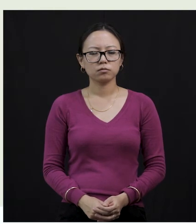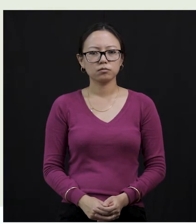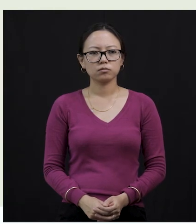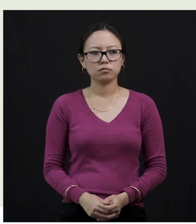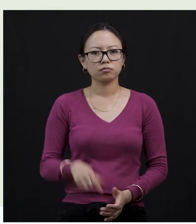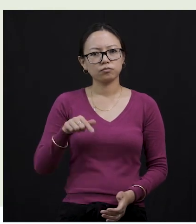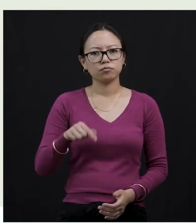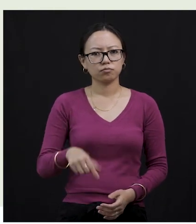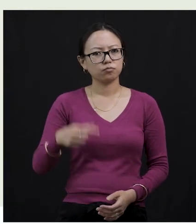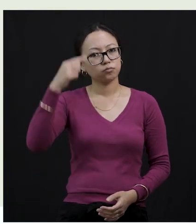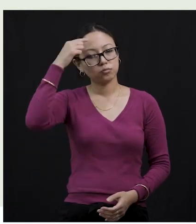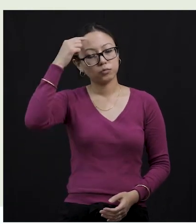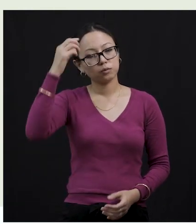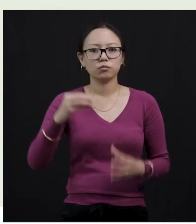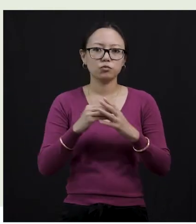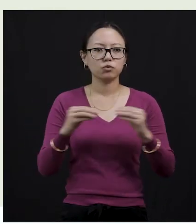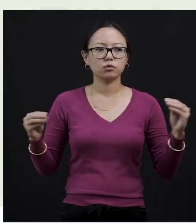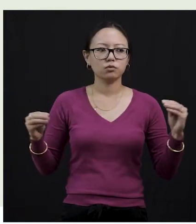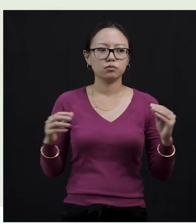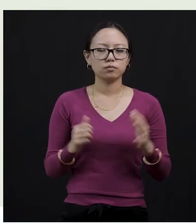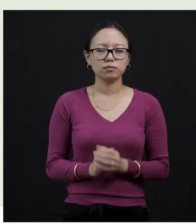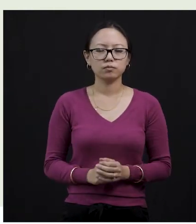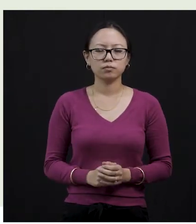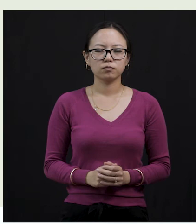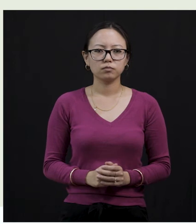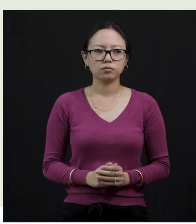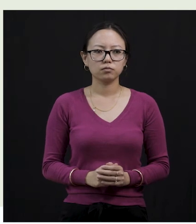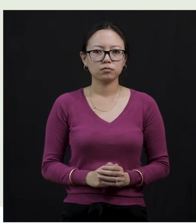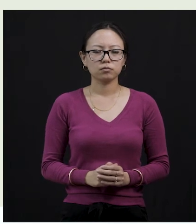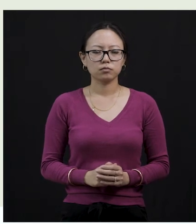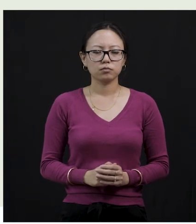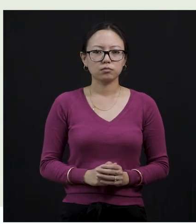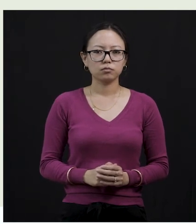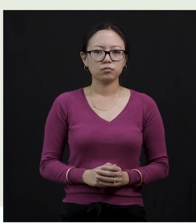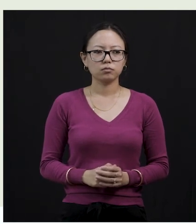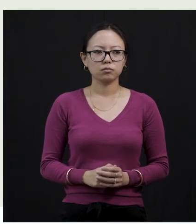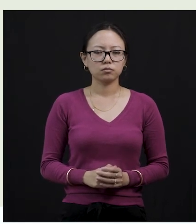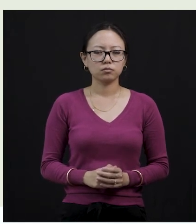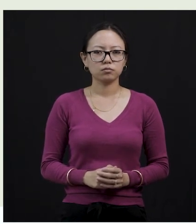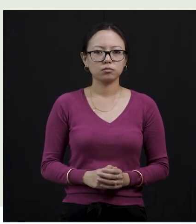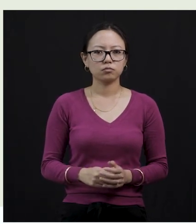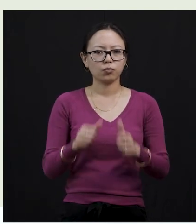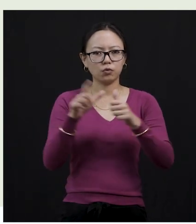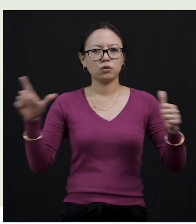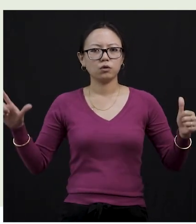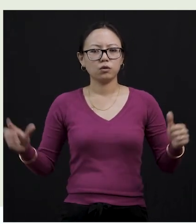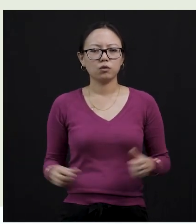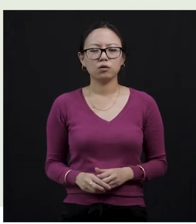another problem, that is, we have another question again. Let's try to solve it